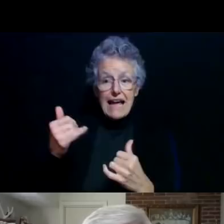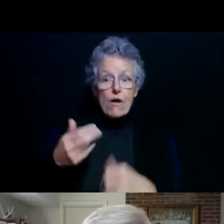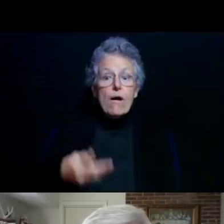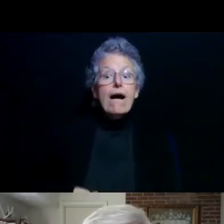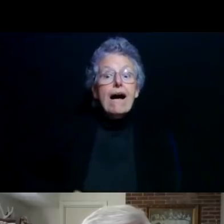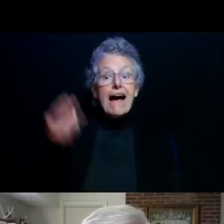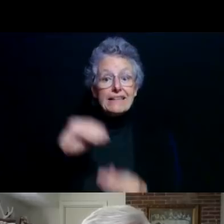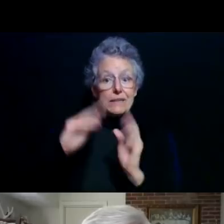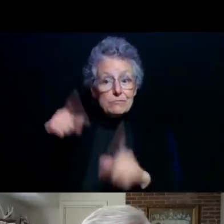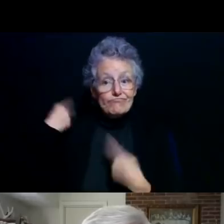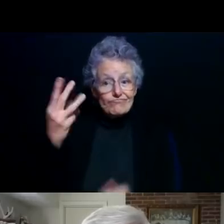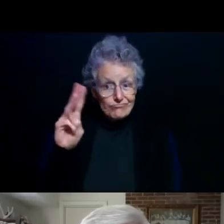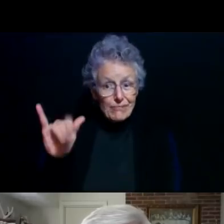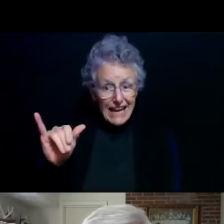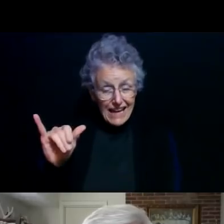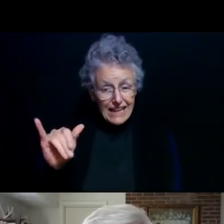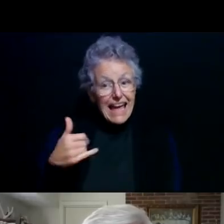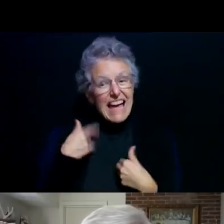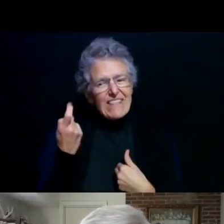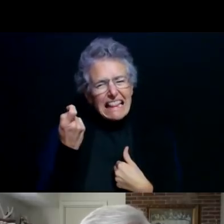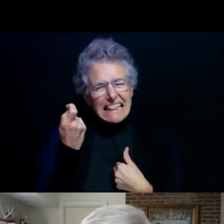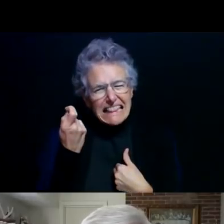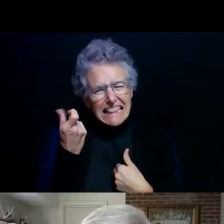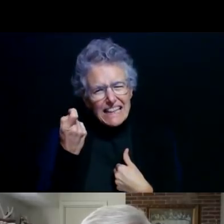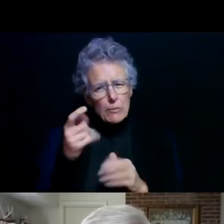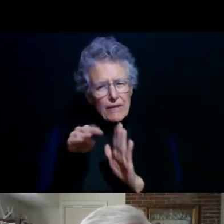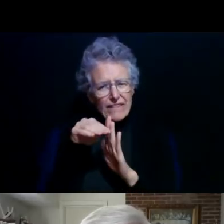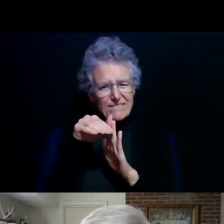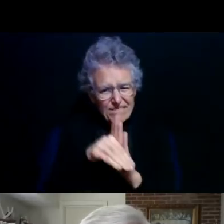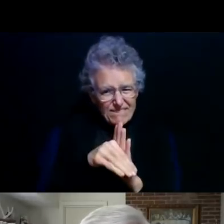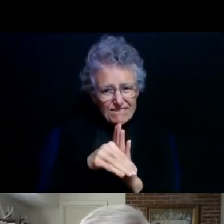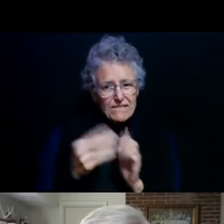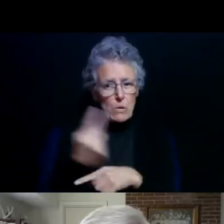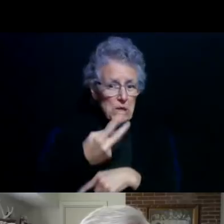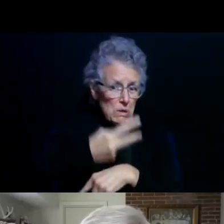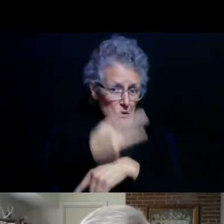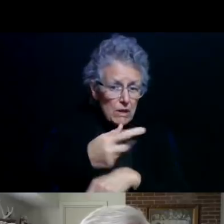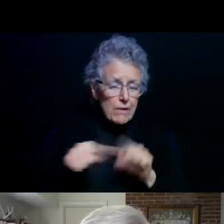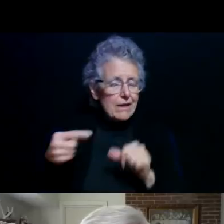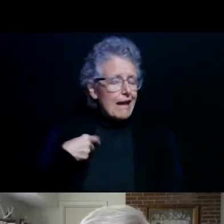since May. There is a little bit of a downturn the last couple of days, but I do think,